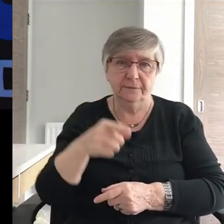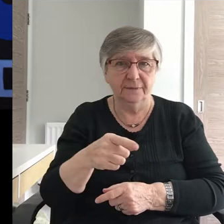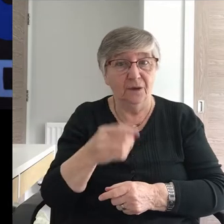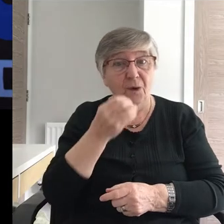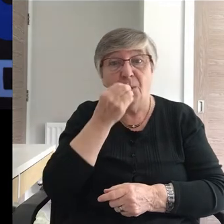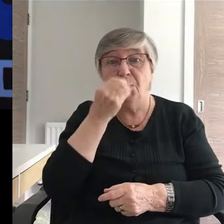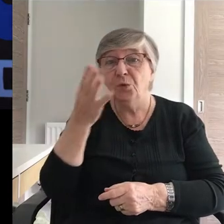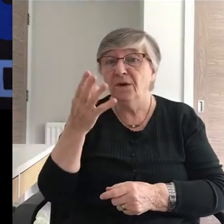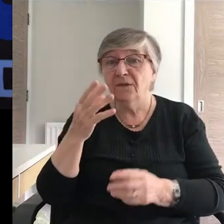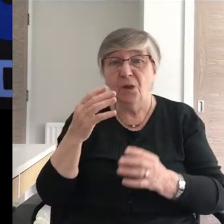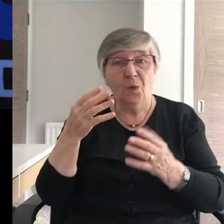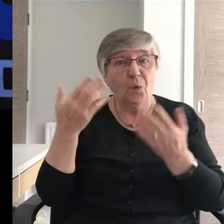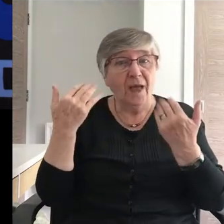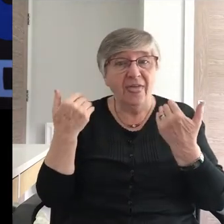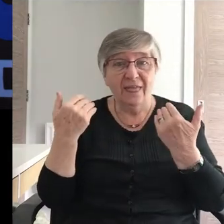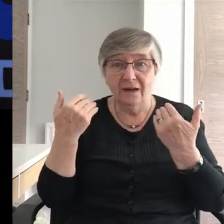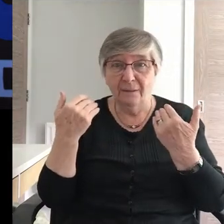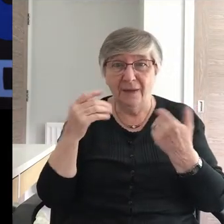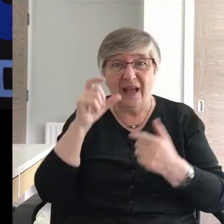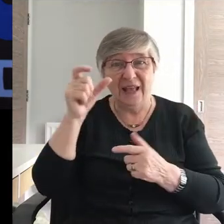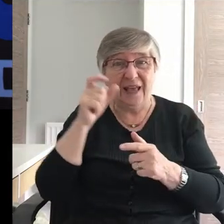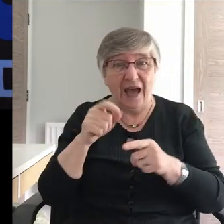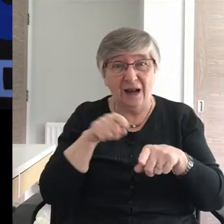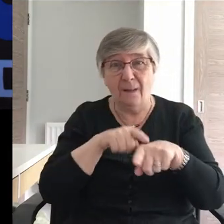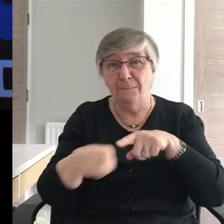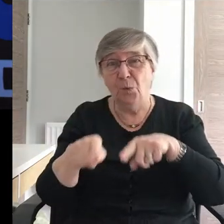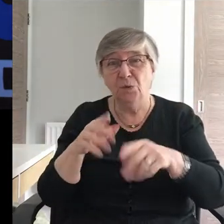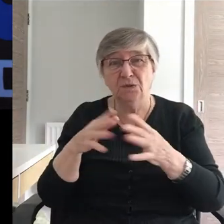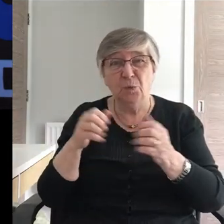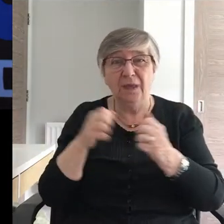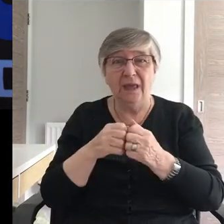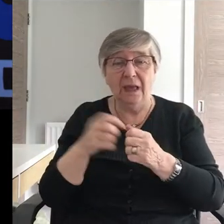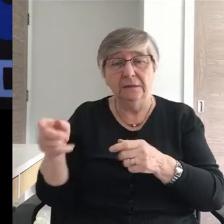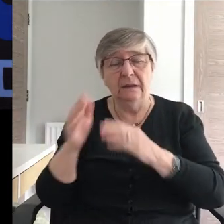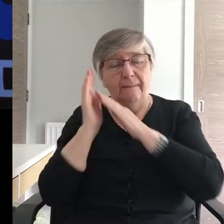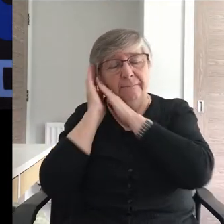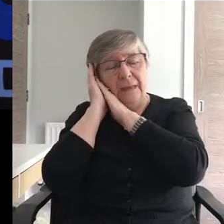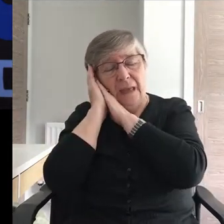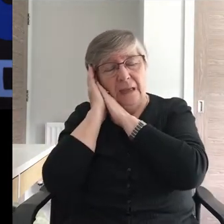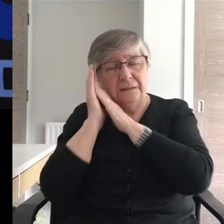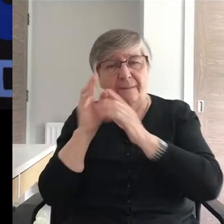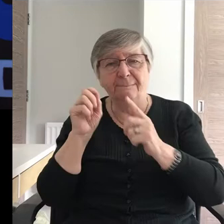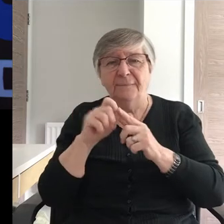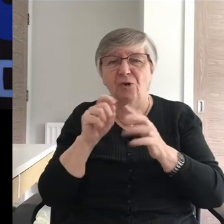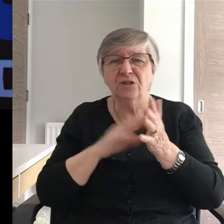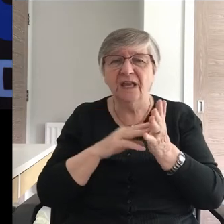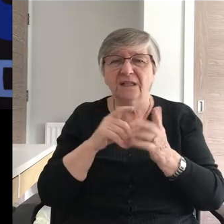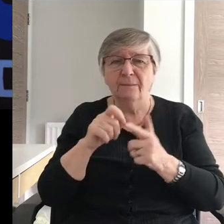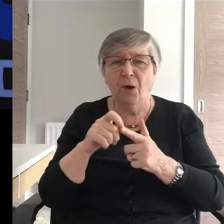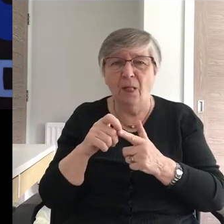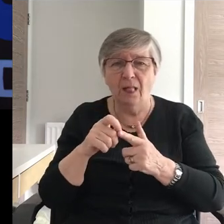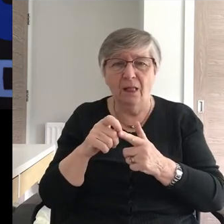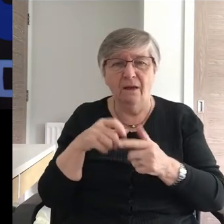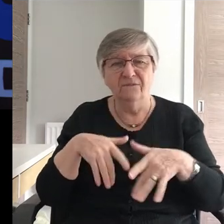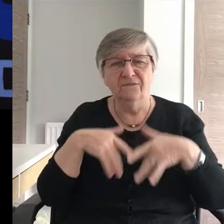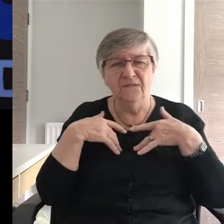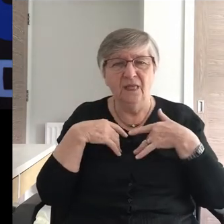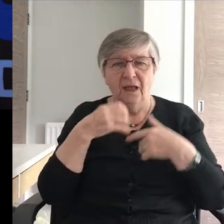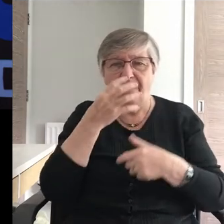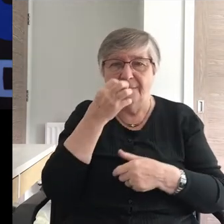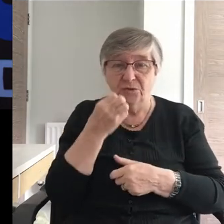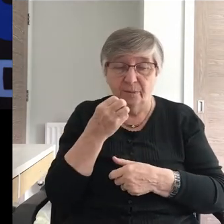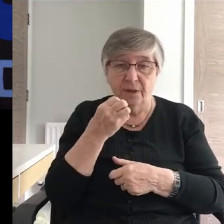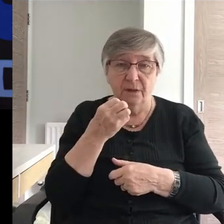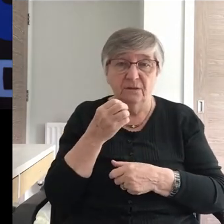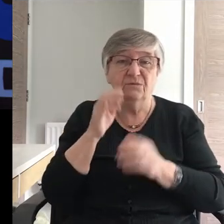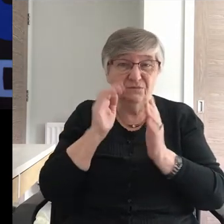weather. But Carol spent most of the weekend in bed with paracetamol, feeling miserable. She did take